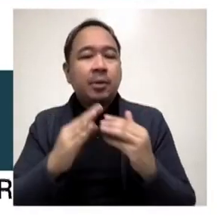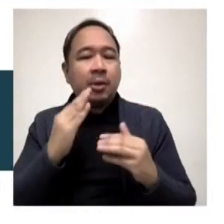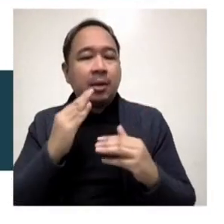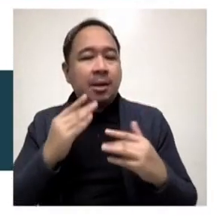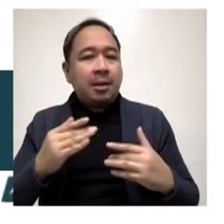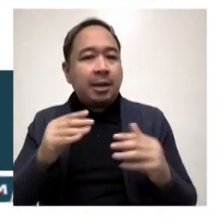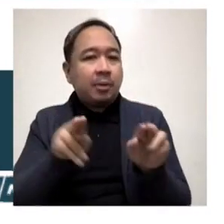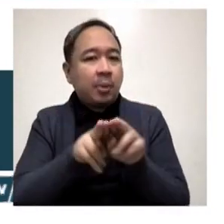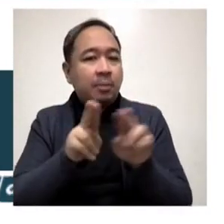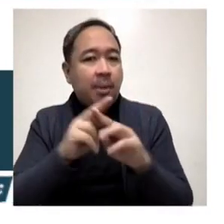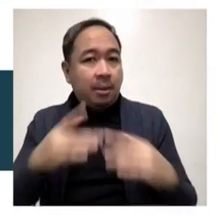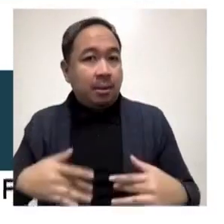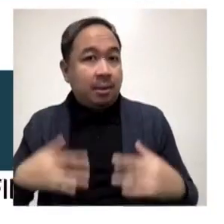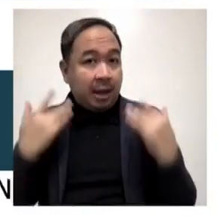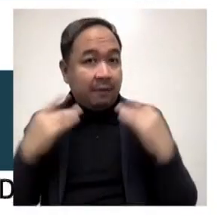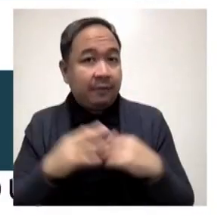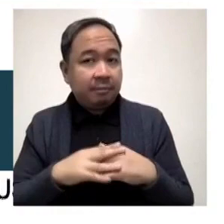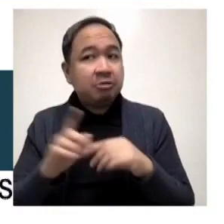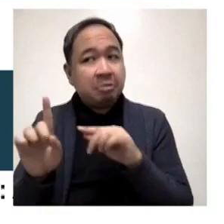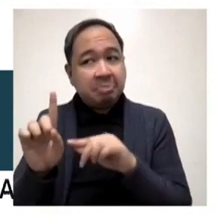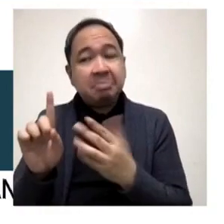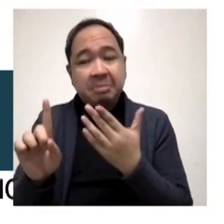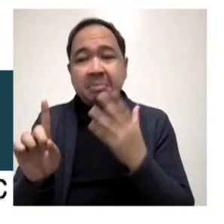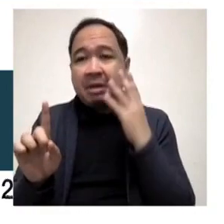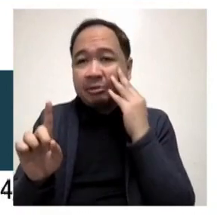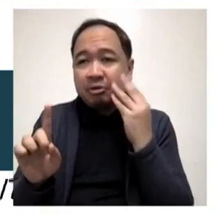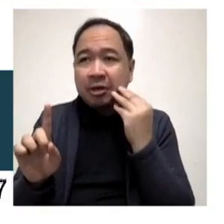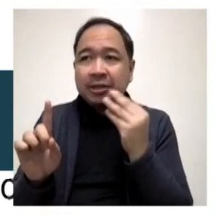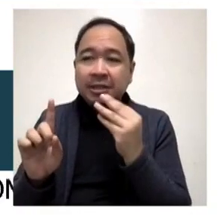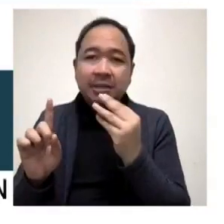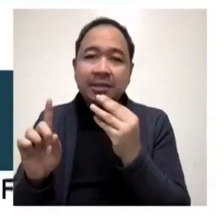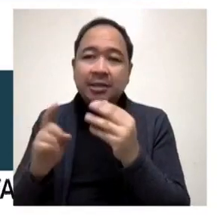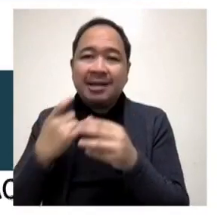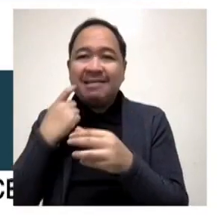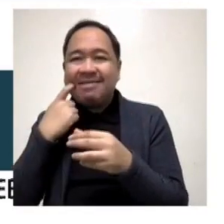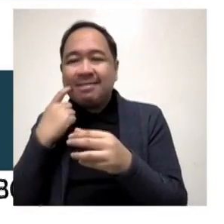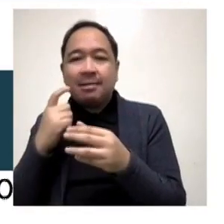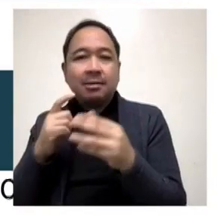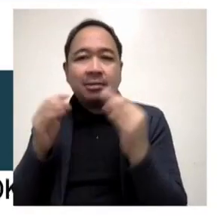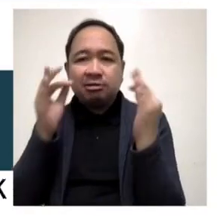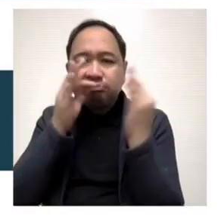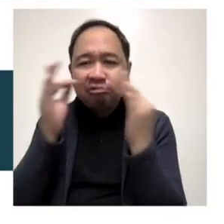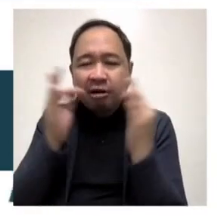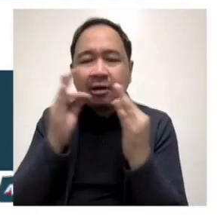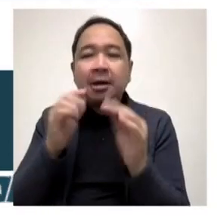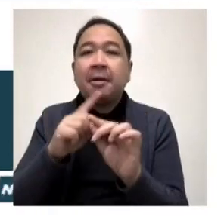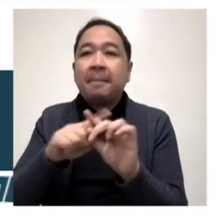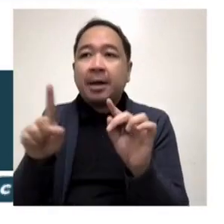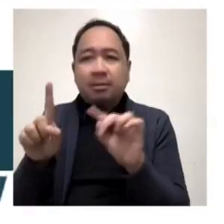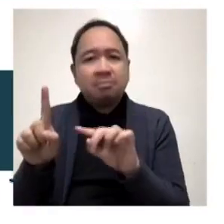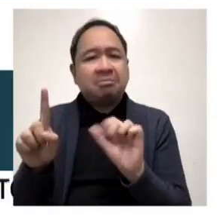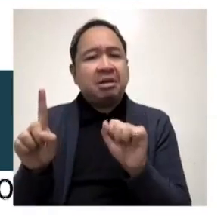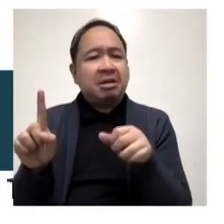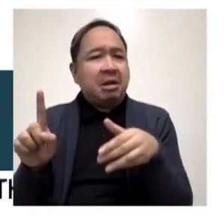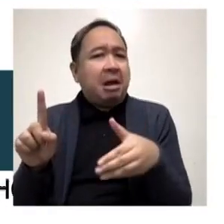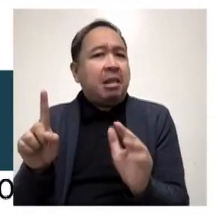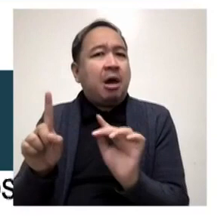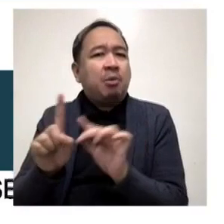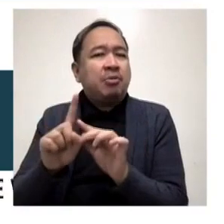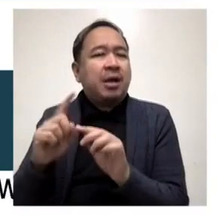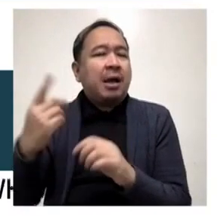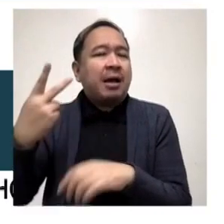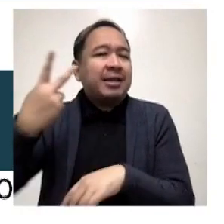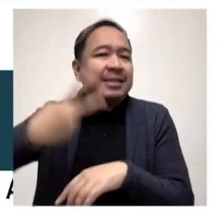experienced getting into drugs, being hooked into these substances. But again, we have to give them a second chance to be able